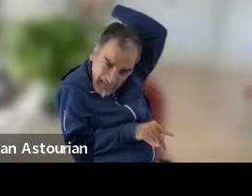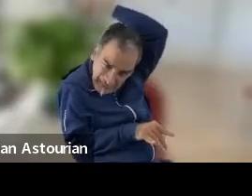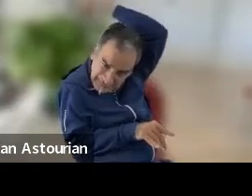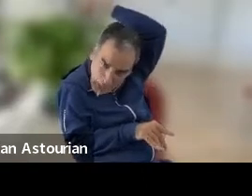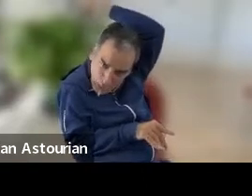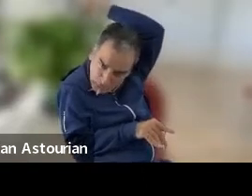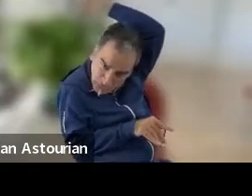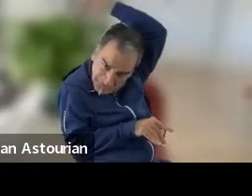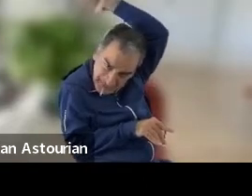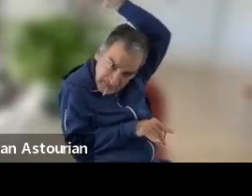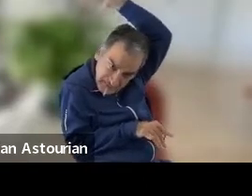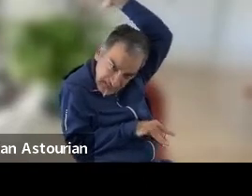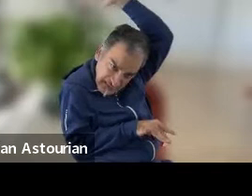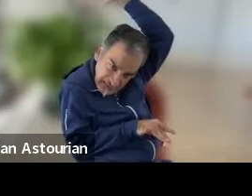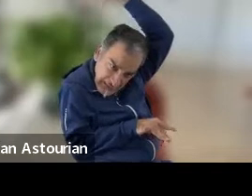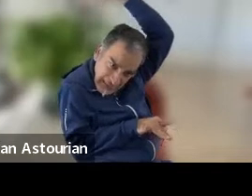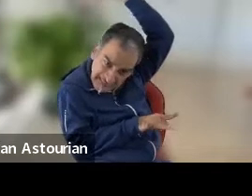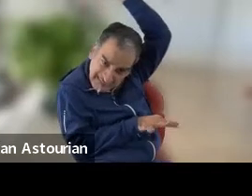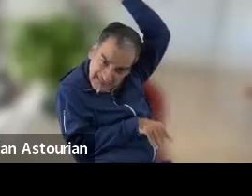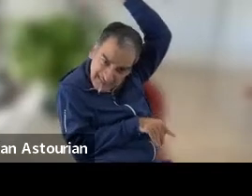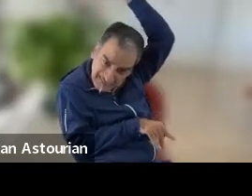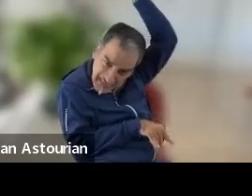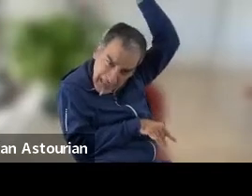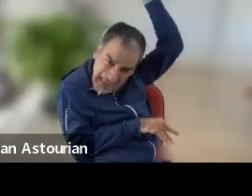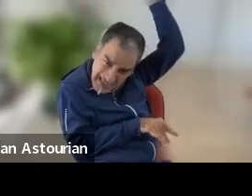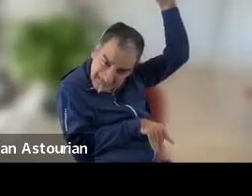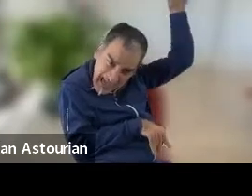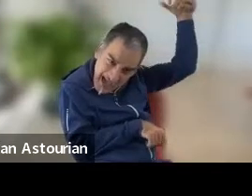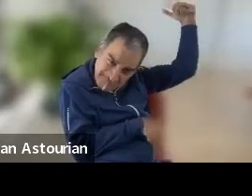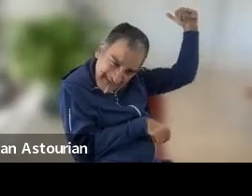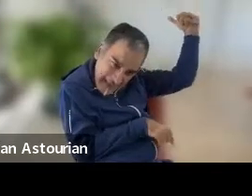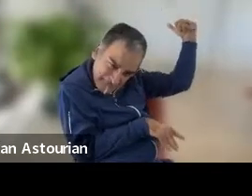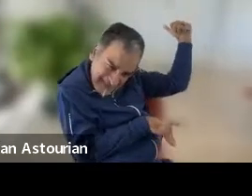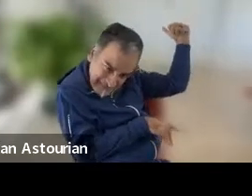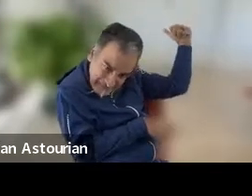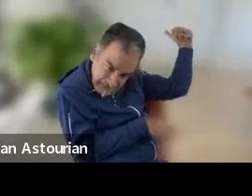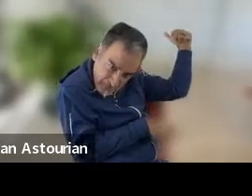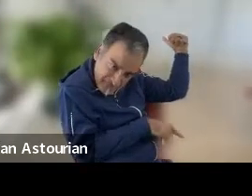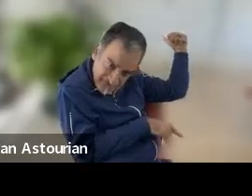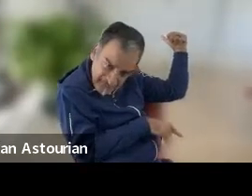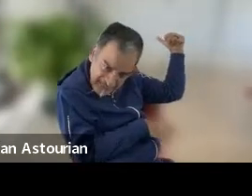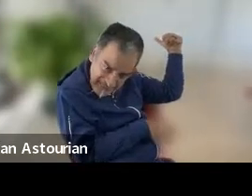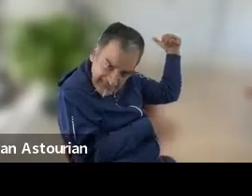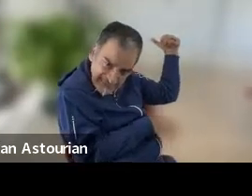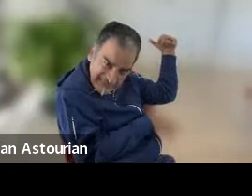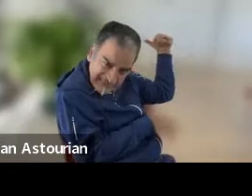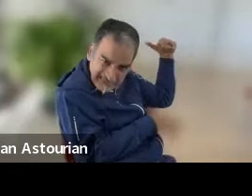This has also mean that there is less availability of